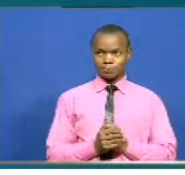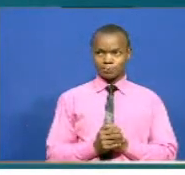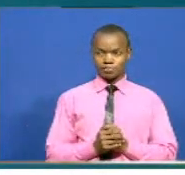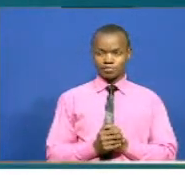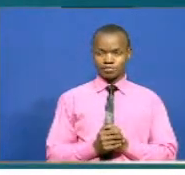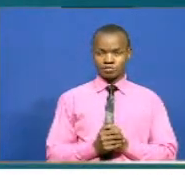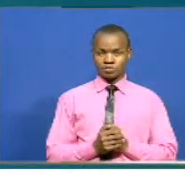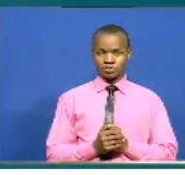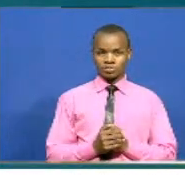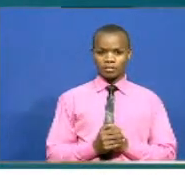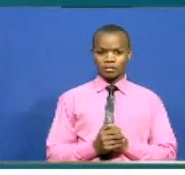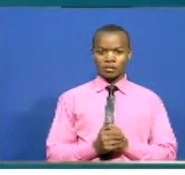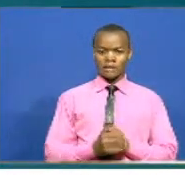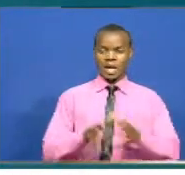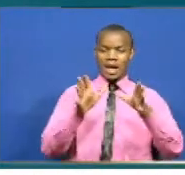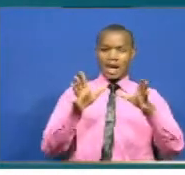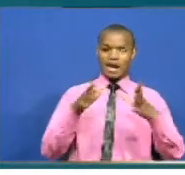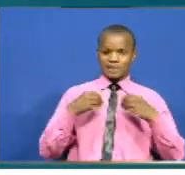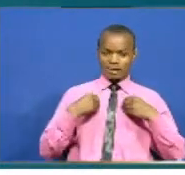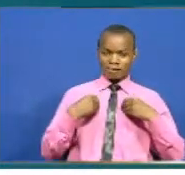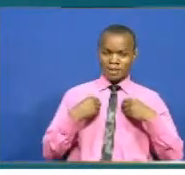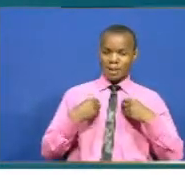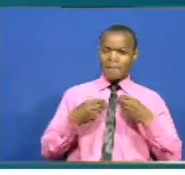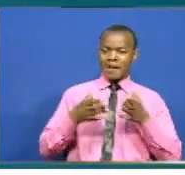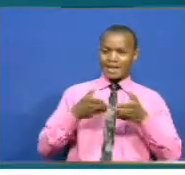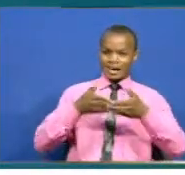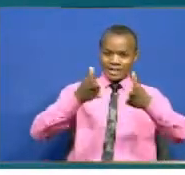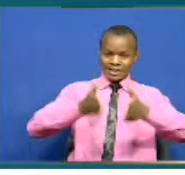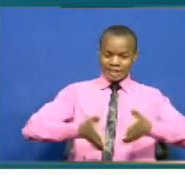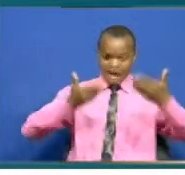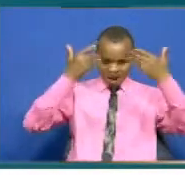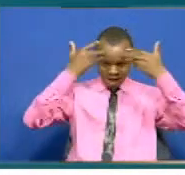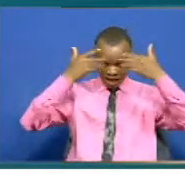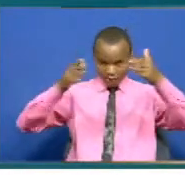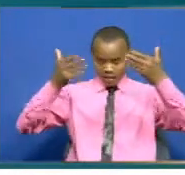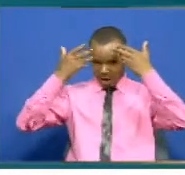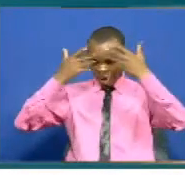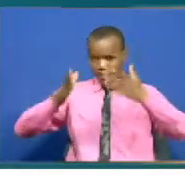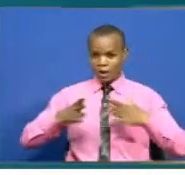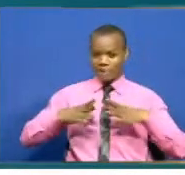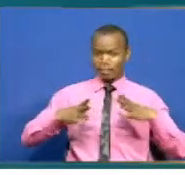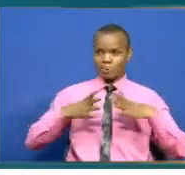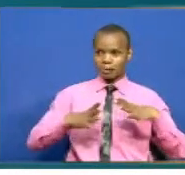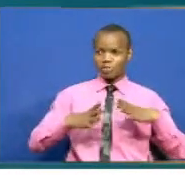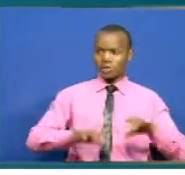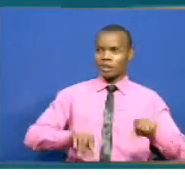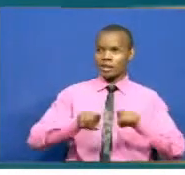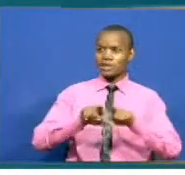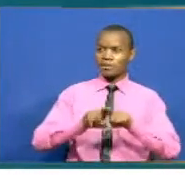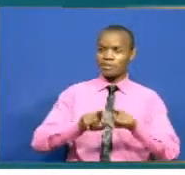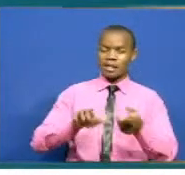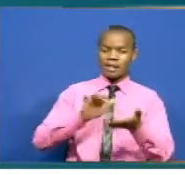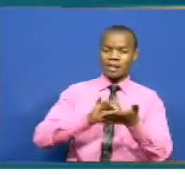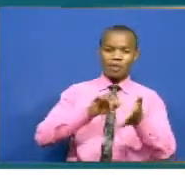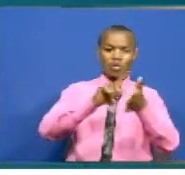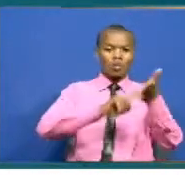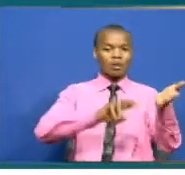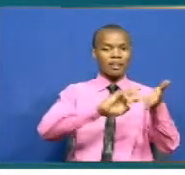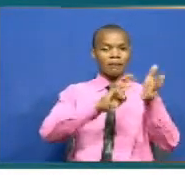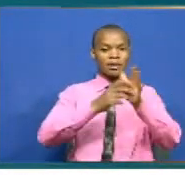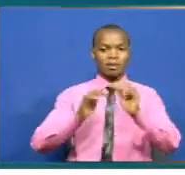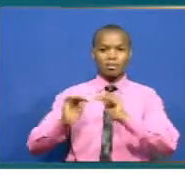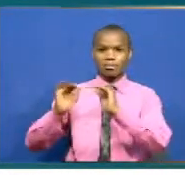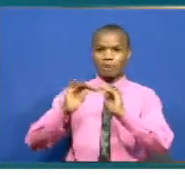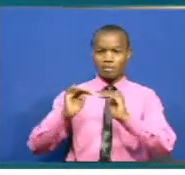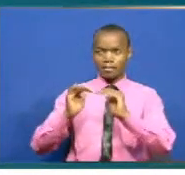that be sold quite clearly by them. And therefore, that is the kind of democracy. Look, Kenya is a homogeneous